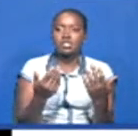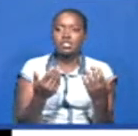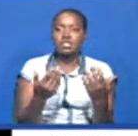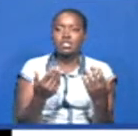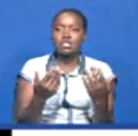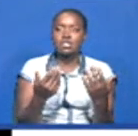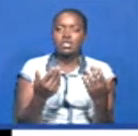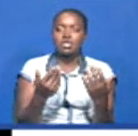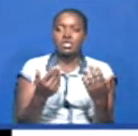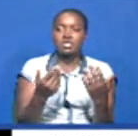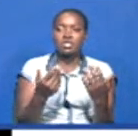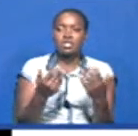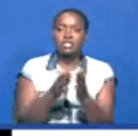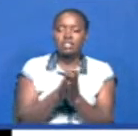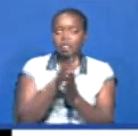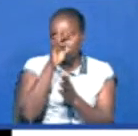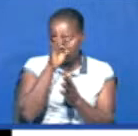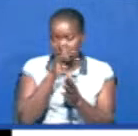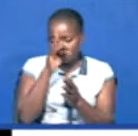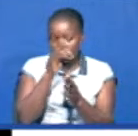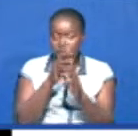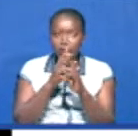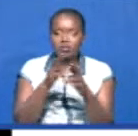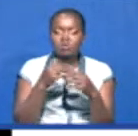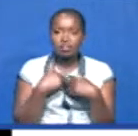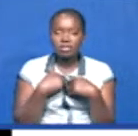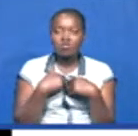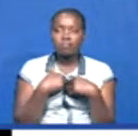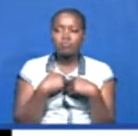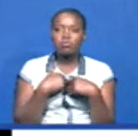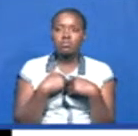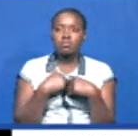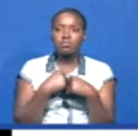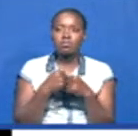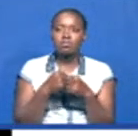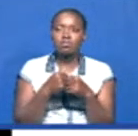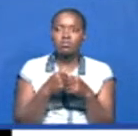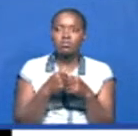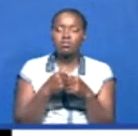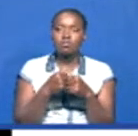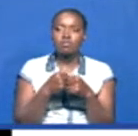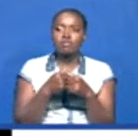have serious consequences, would have serious consequences for this country.